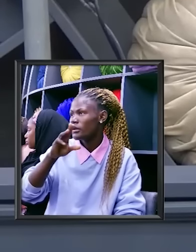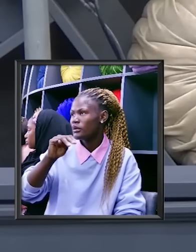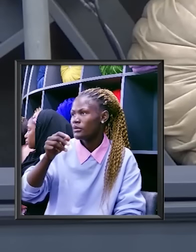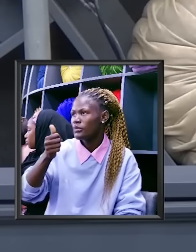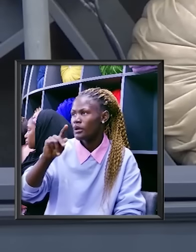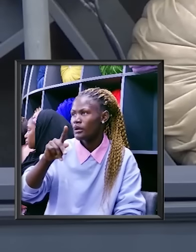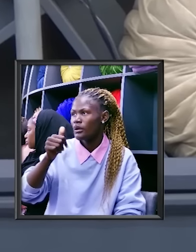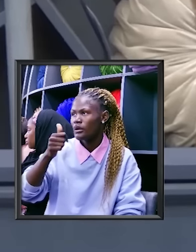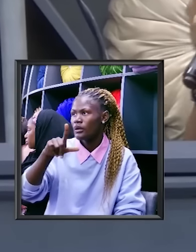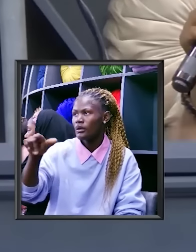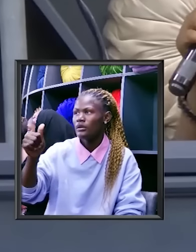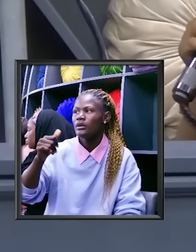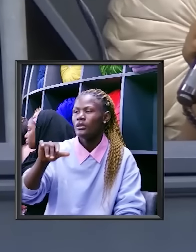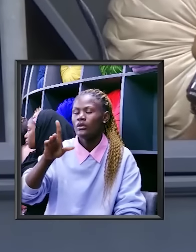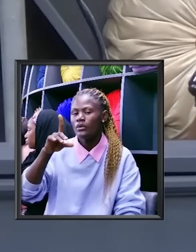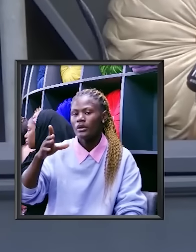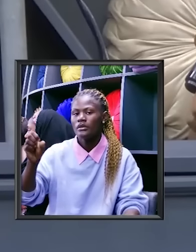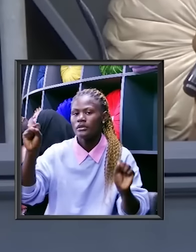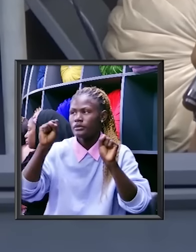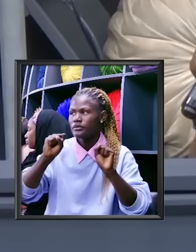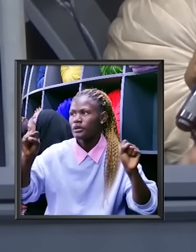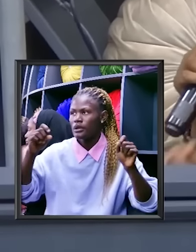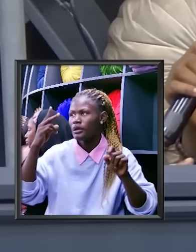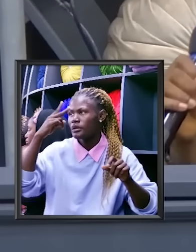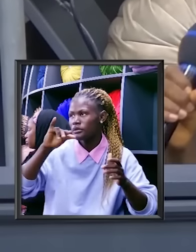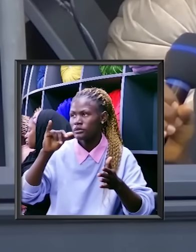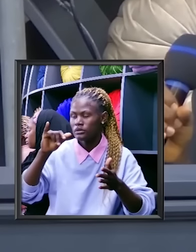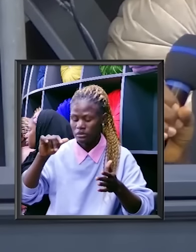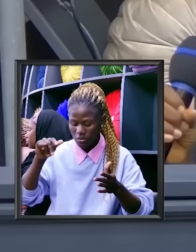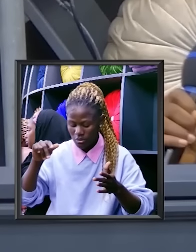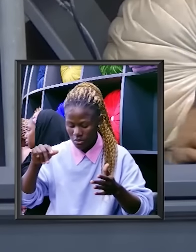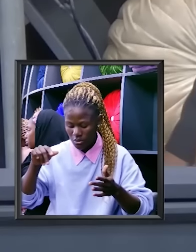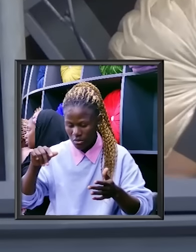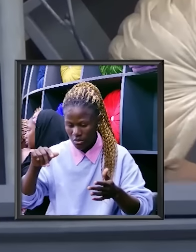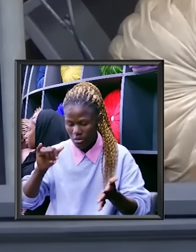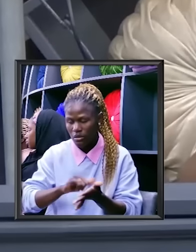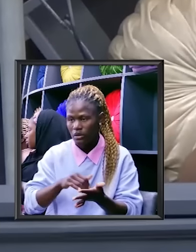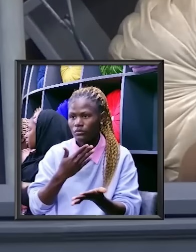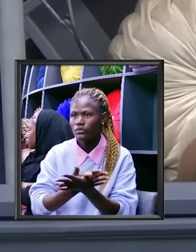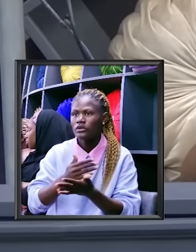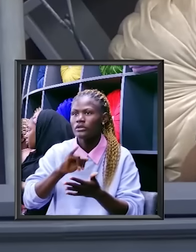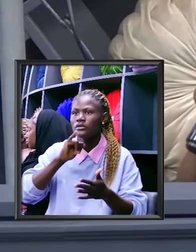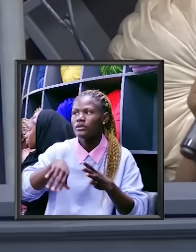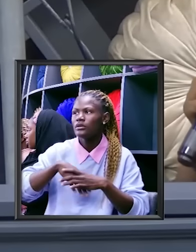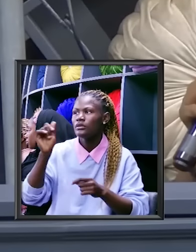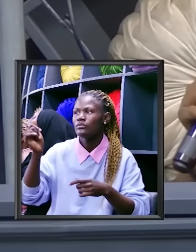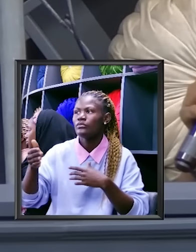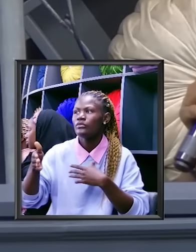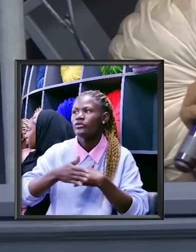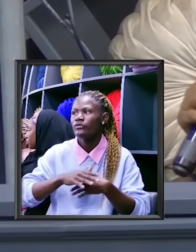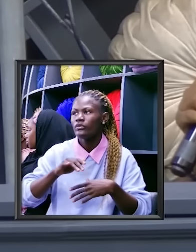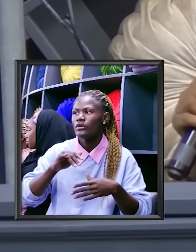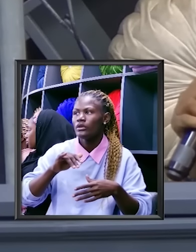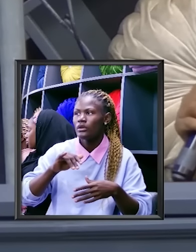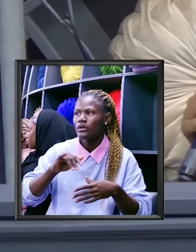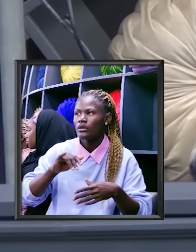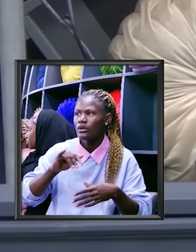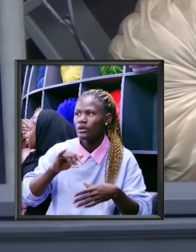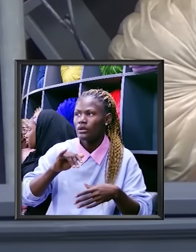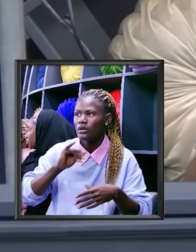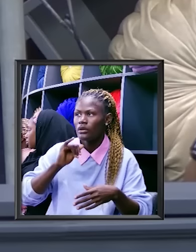I did, one Saturday morning, now Yagbagam money come up from my account. before I recover from that one, because now substantial